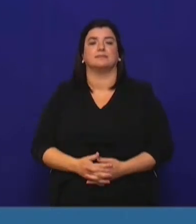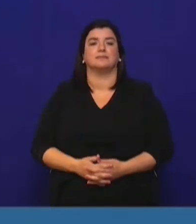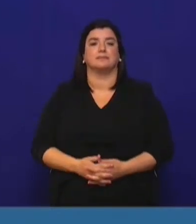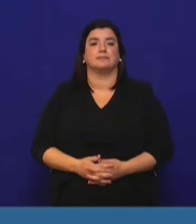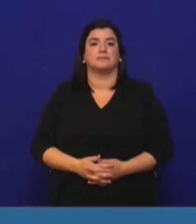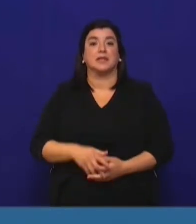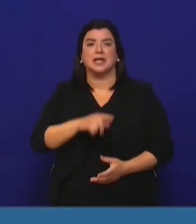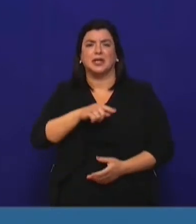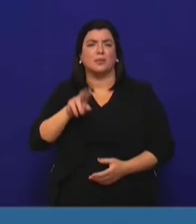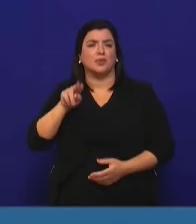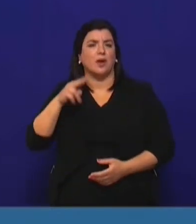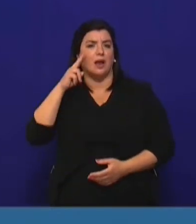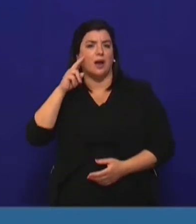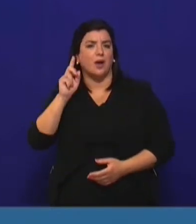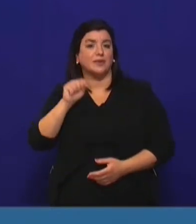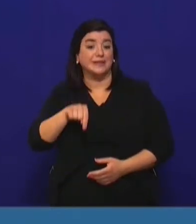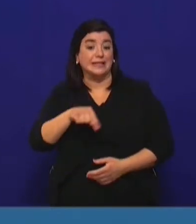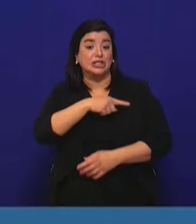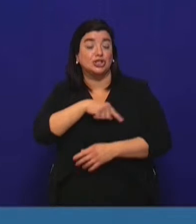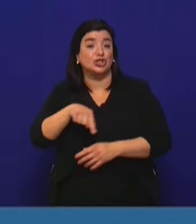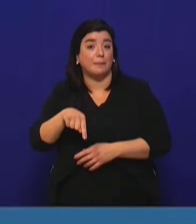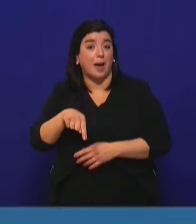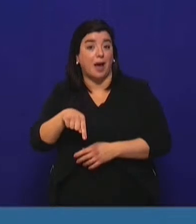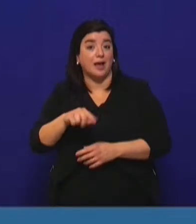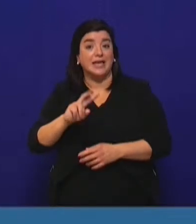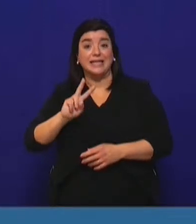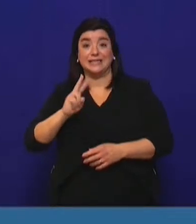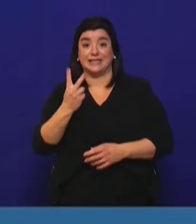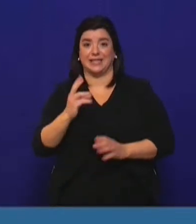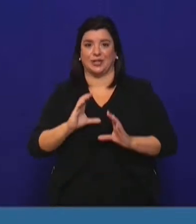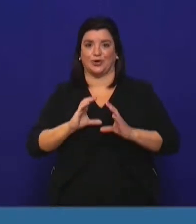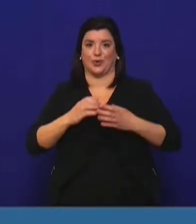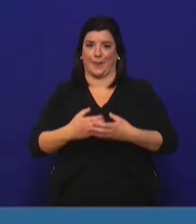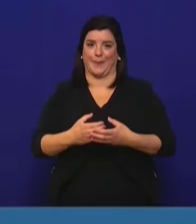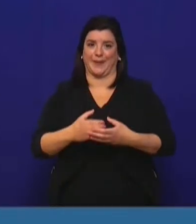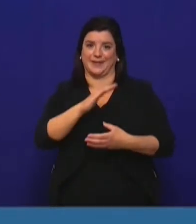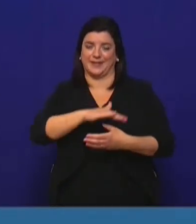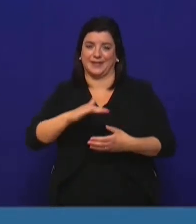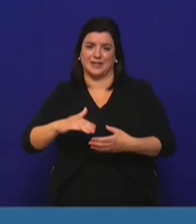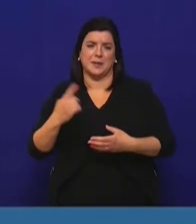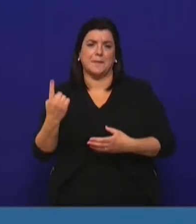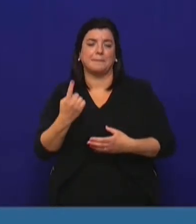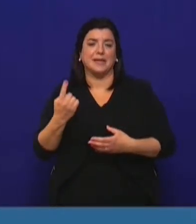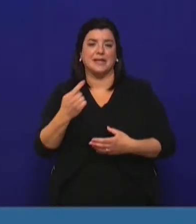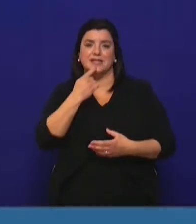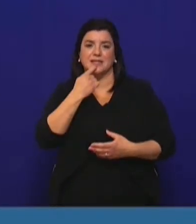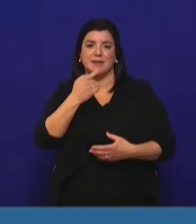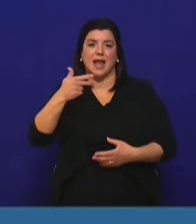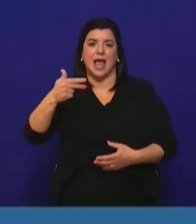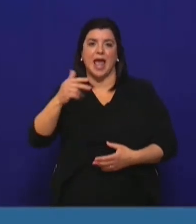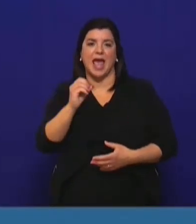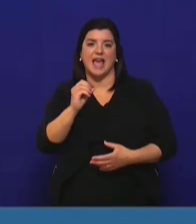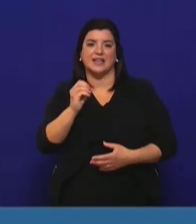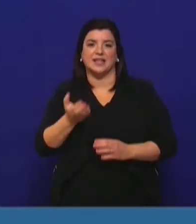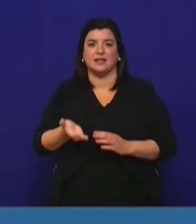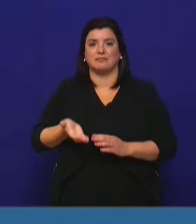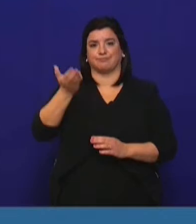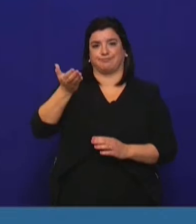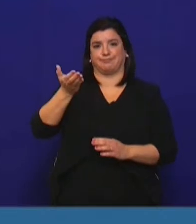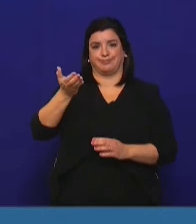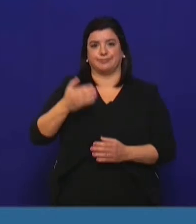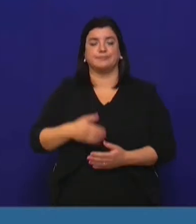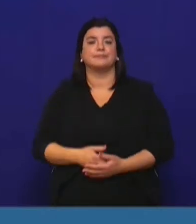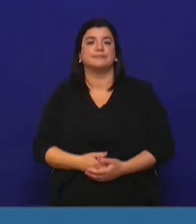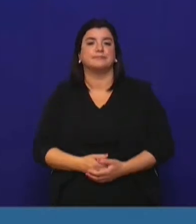rajtu wkoll din il-ġimgħa mxejna għat-tieni grupp li għandna dawk l-anzjani ta' età bejn 80 u 84